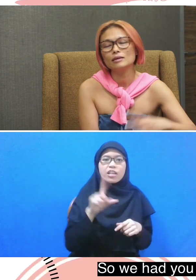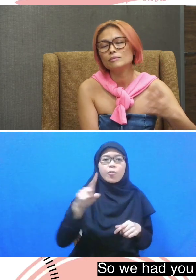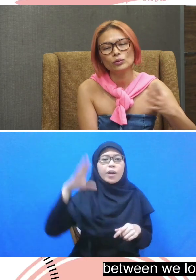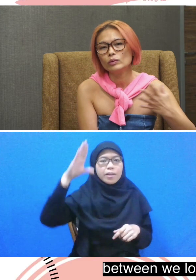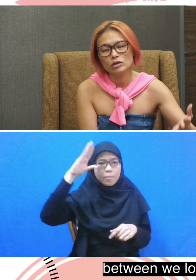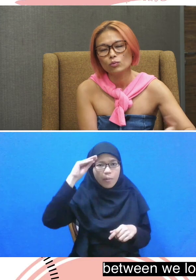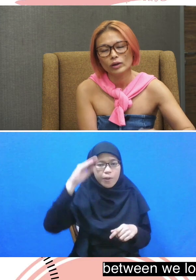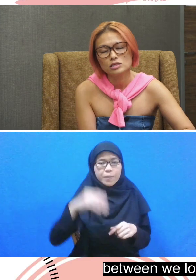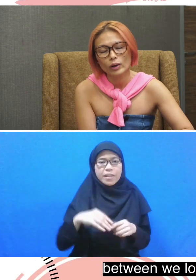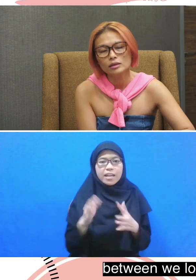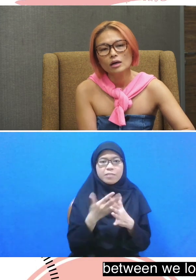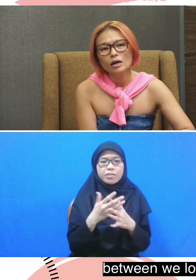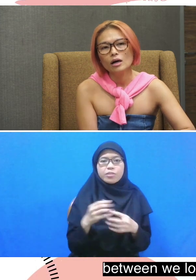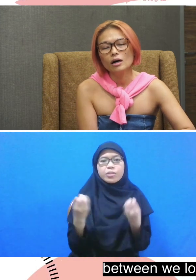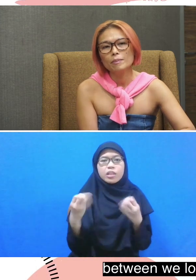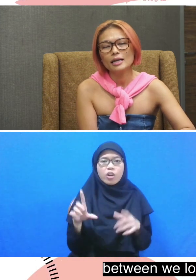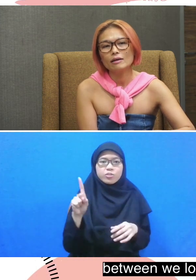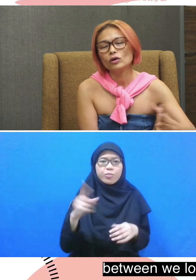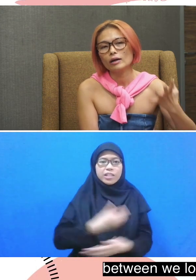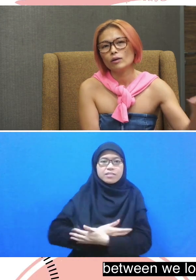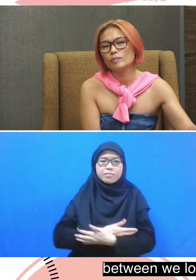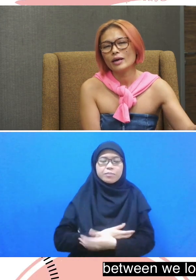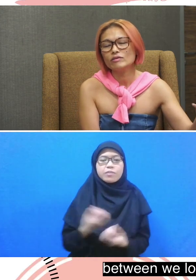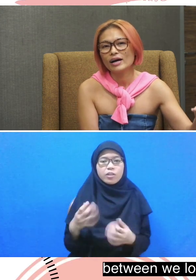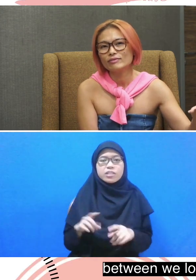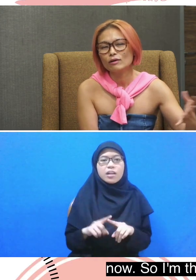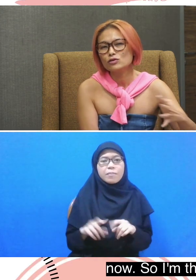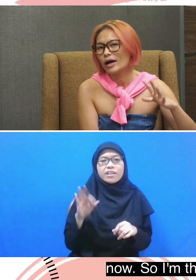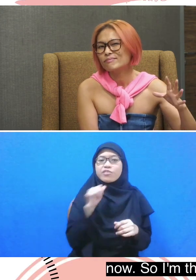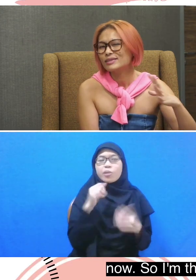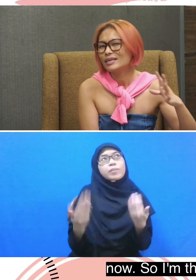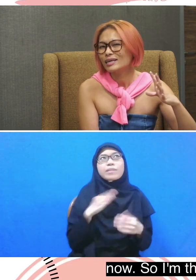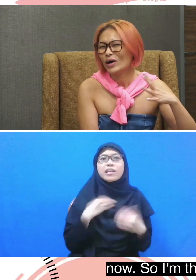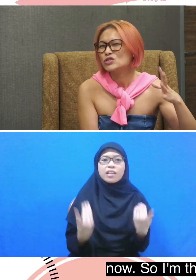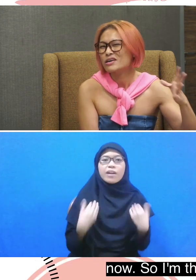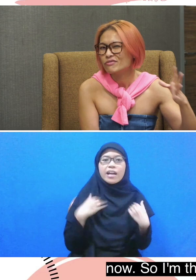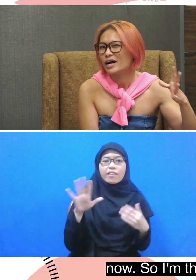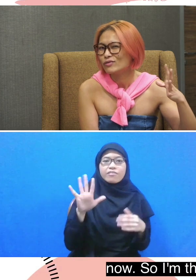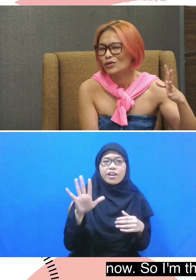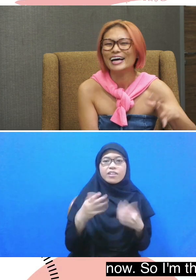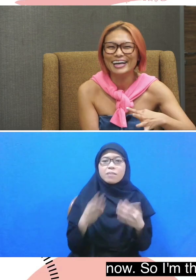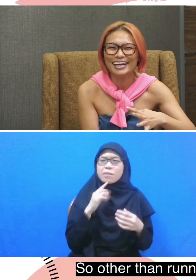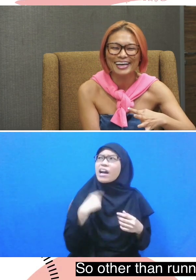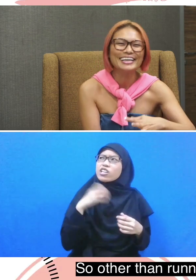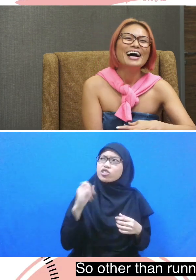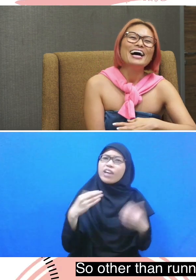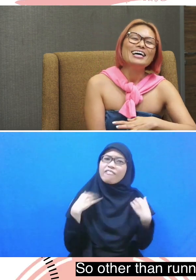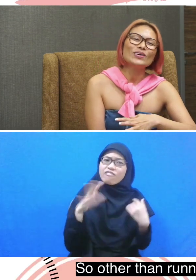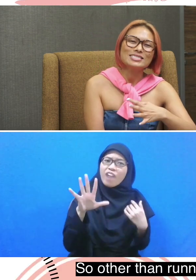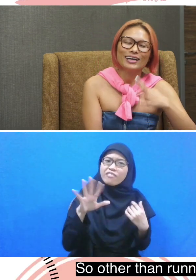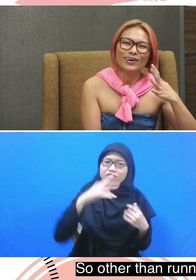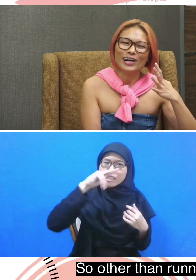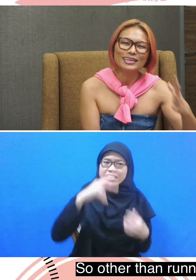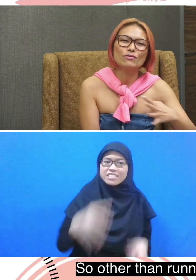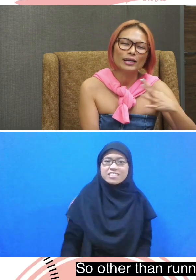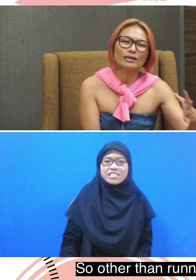and in between we lost one as well. But if not, I would be having five now. So I'm thinking, you know, I should have five, you know, like, so